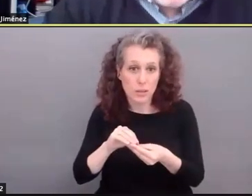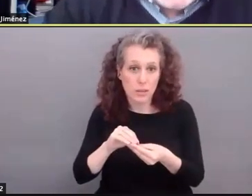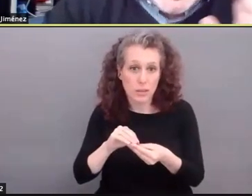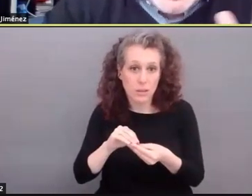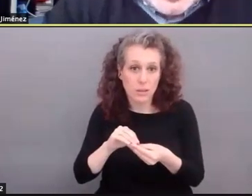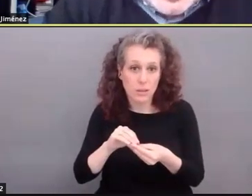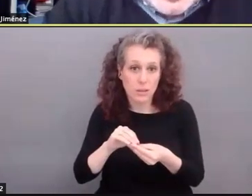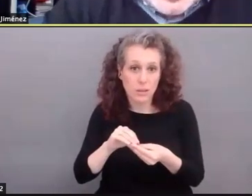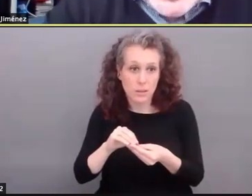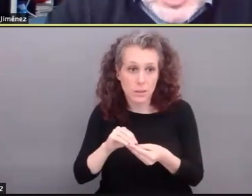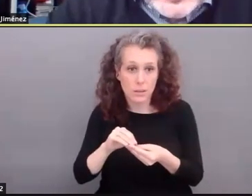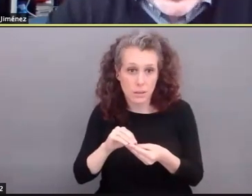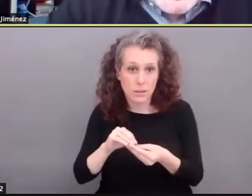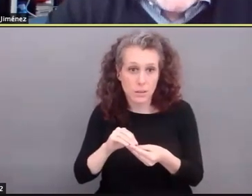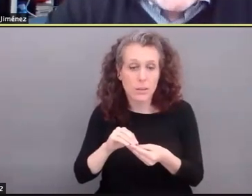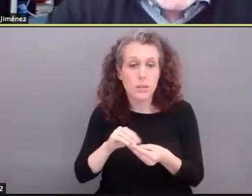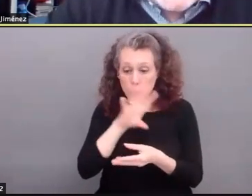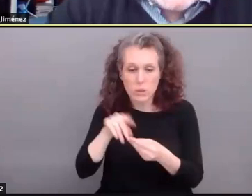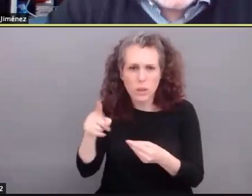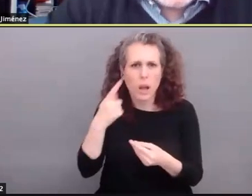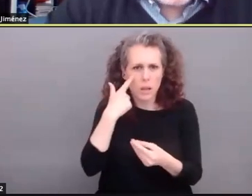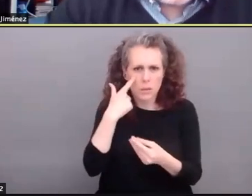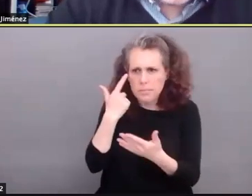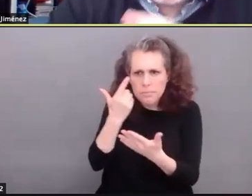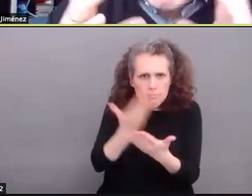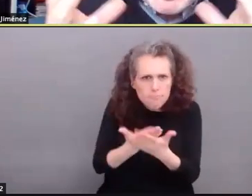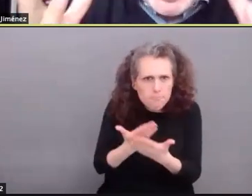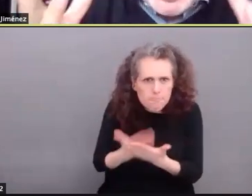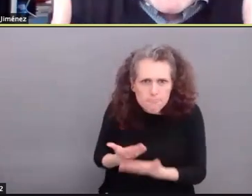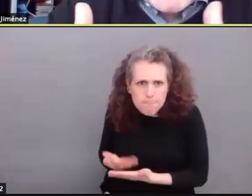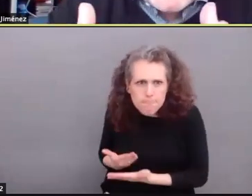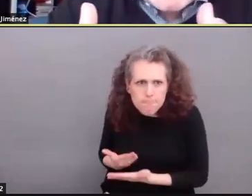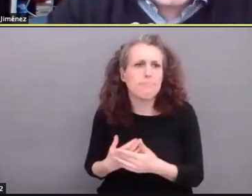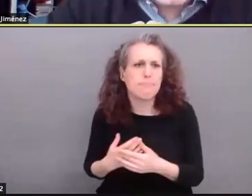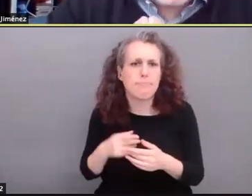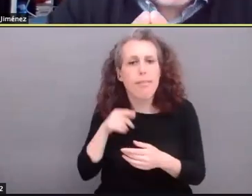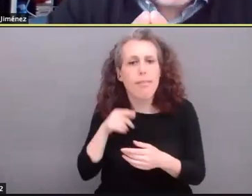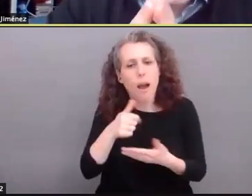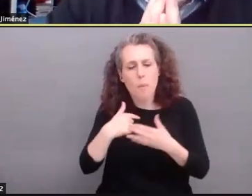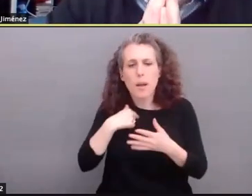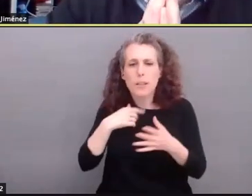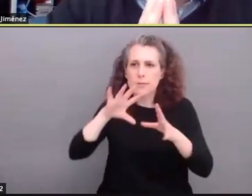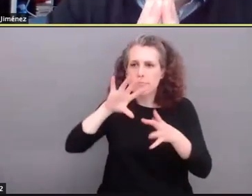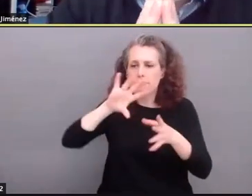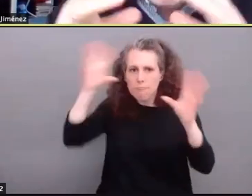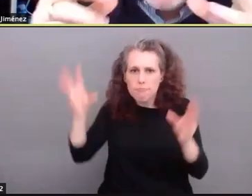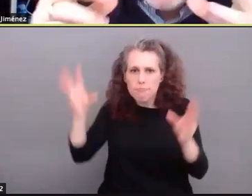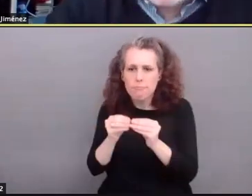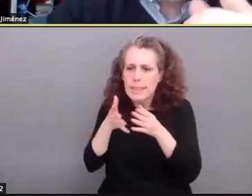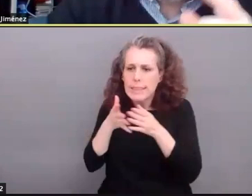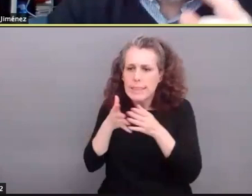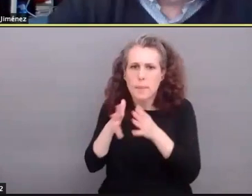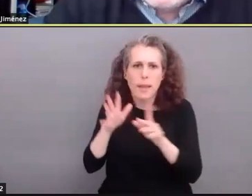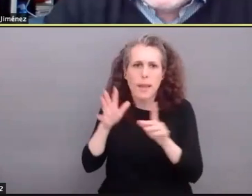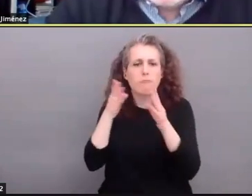with a general attestation to summarize a global point of view of the